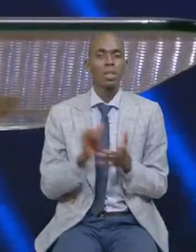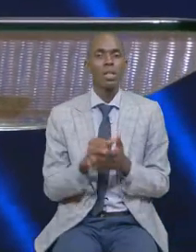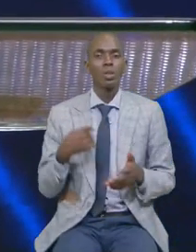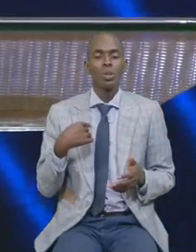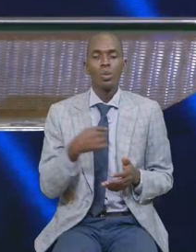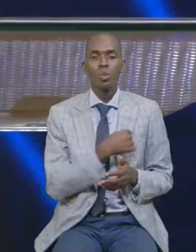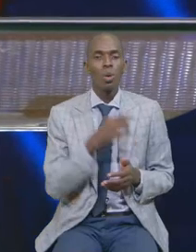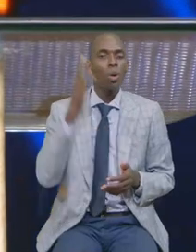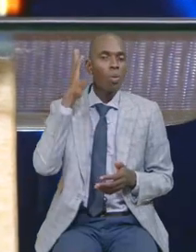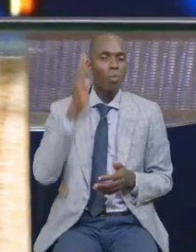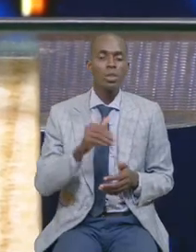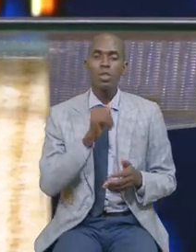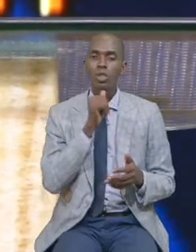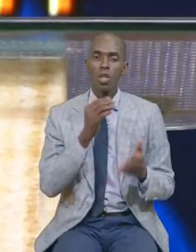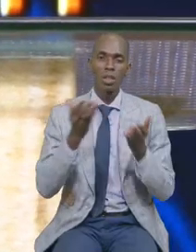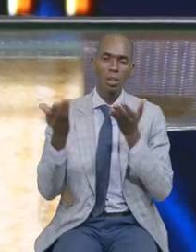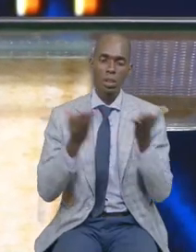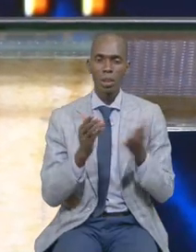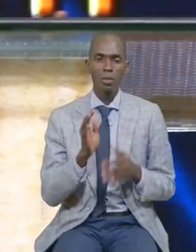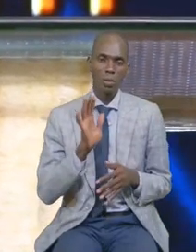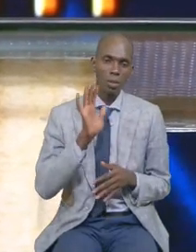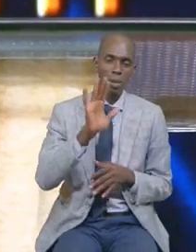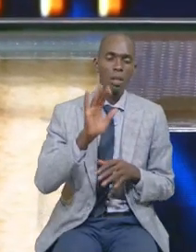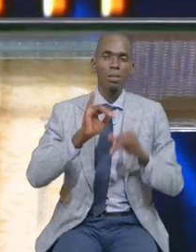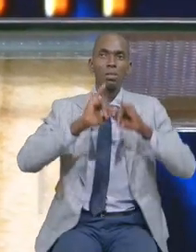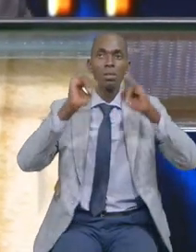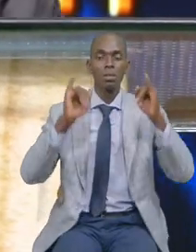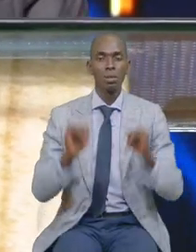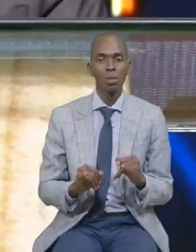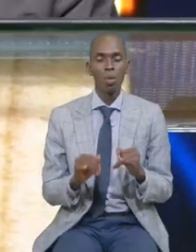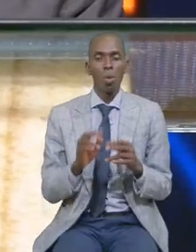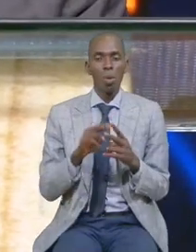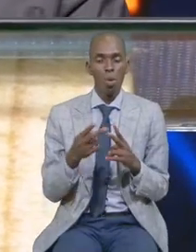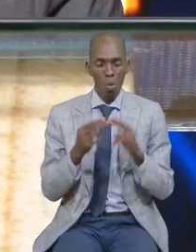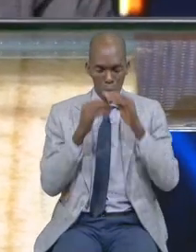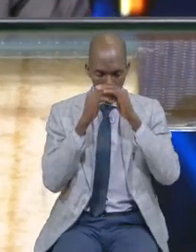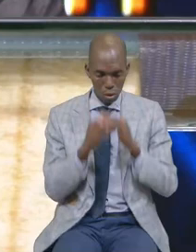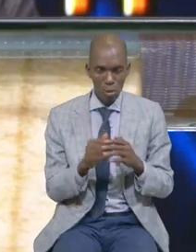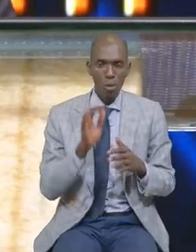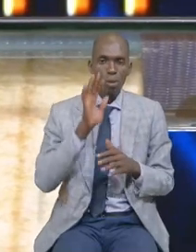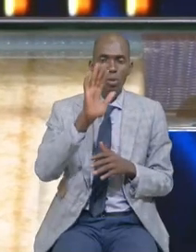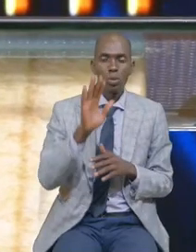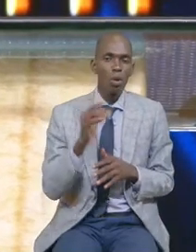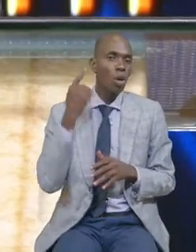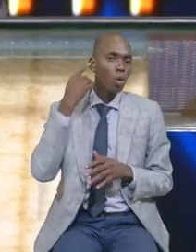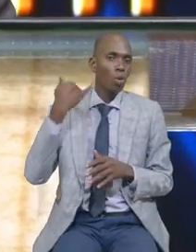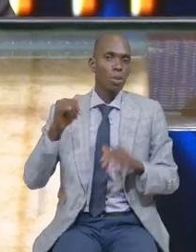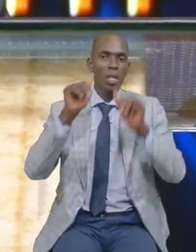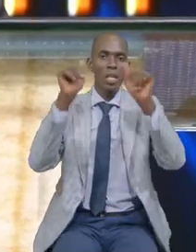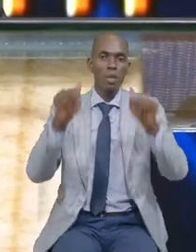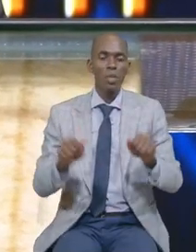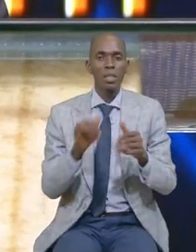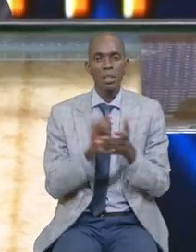will not serve thy gods, nor worship the golden image which thou